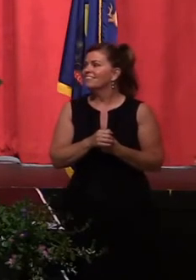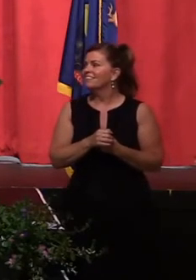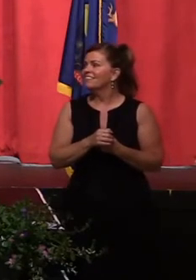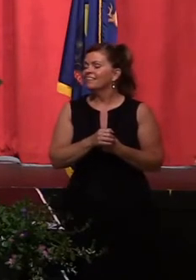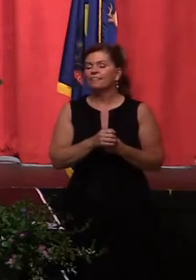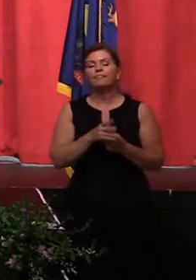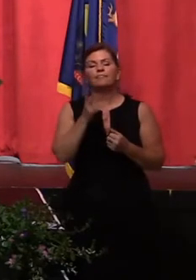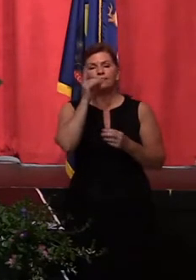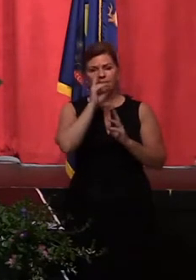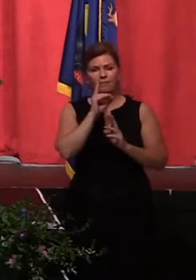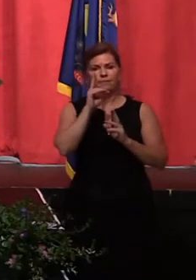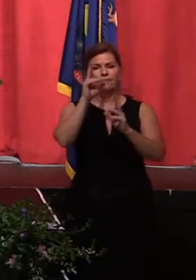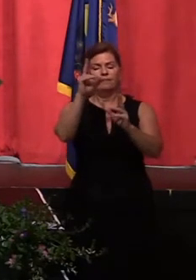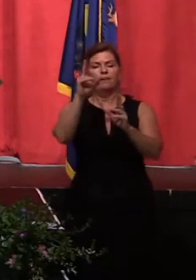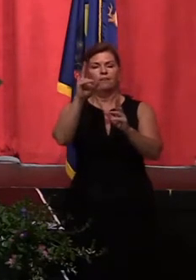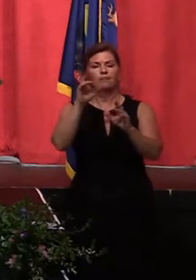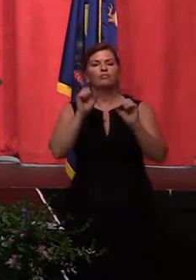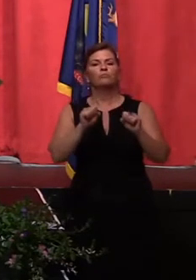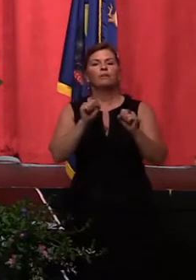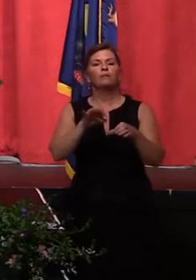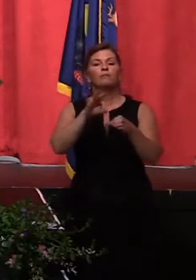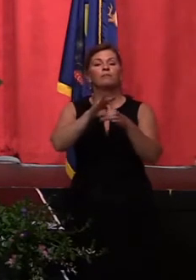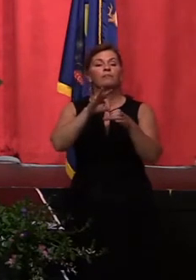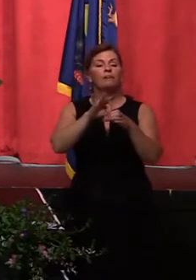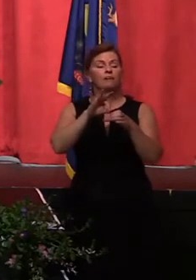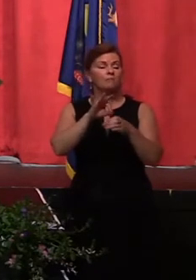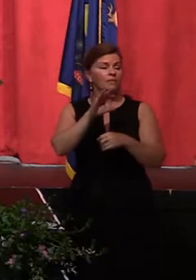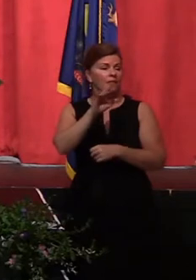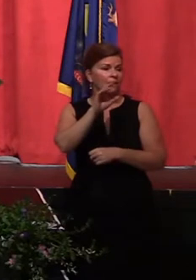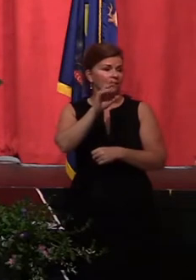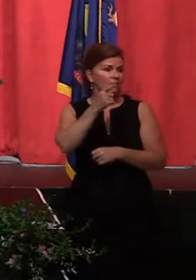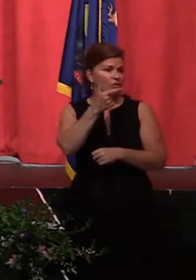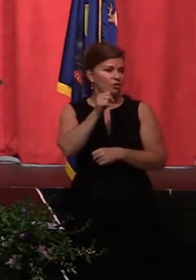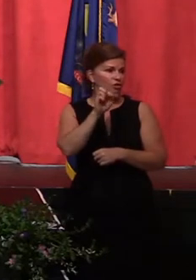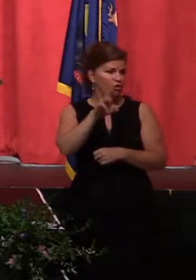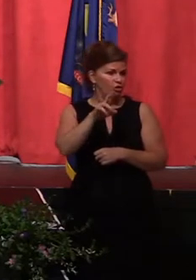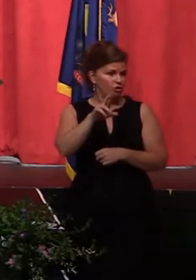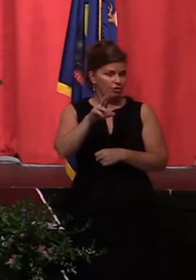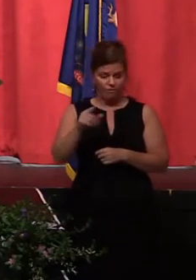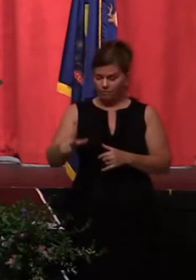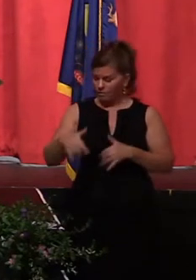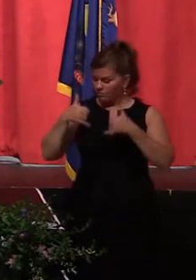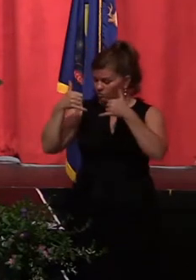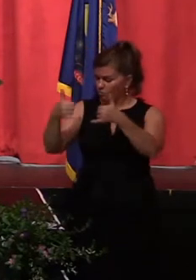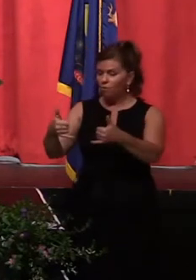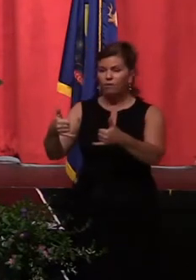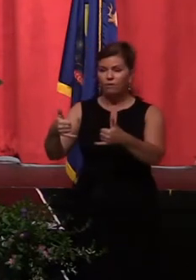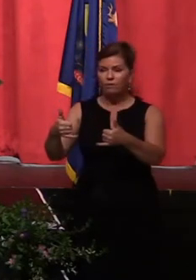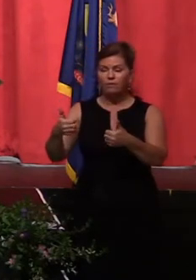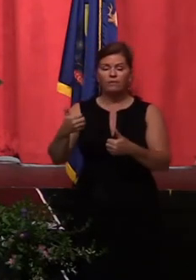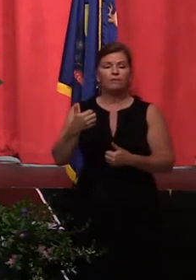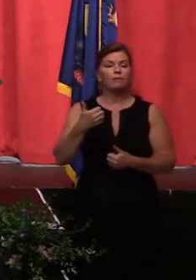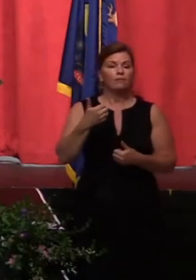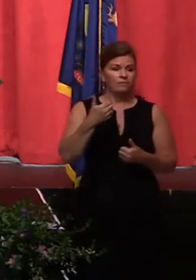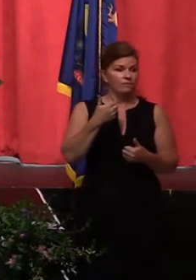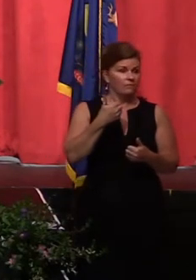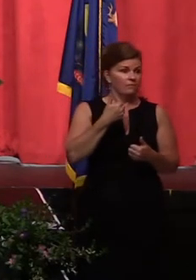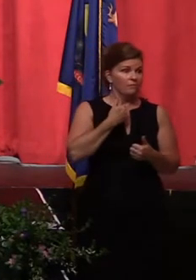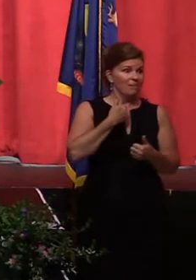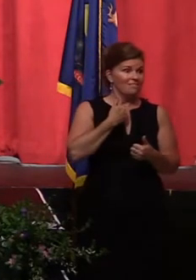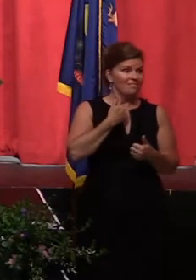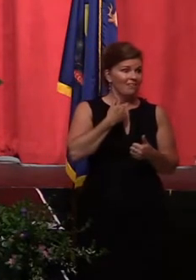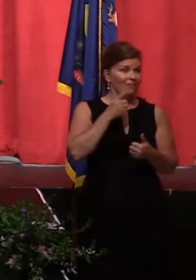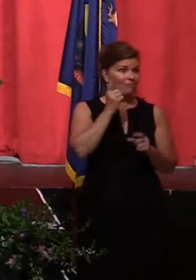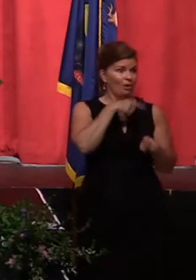"It is an honor to be able to nominate Ginger for the Gehagan Award. Having been a student at U32 when Jackie was an